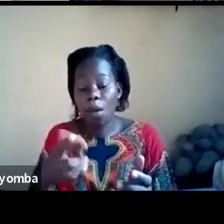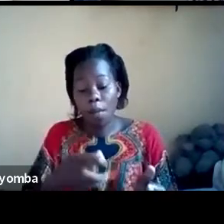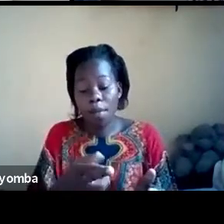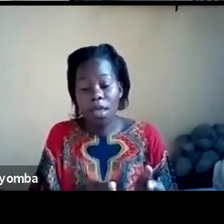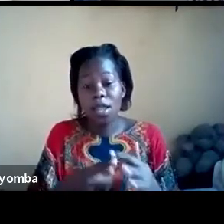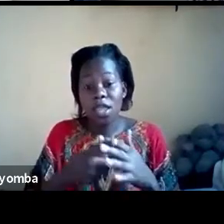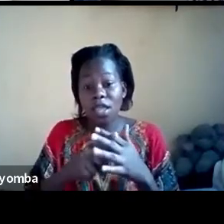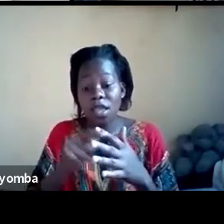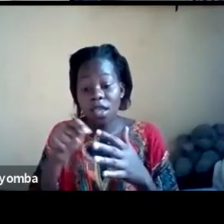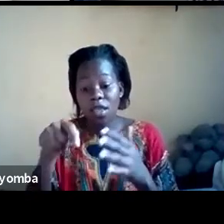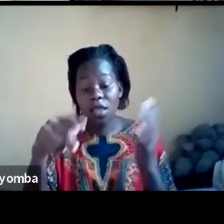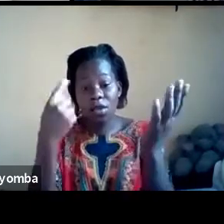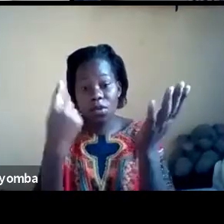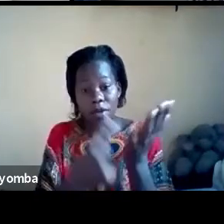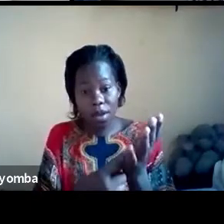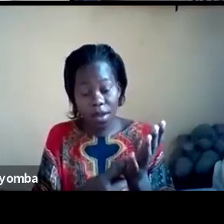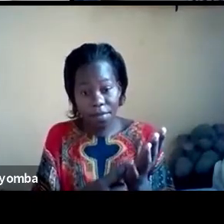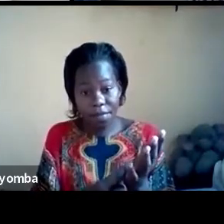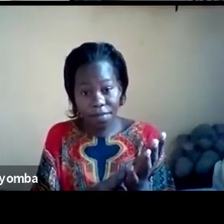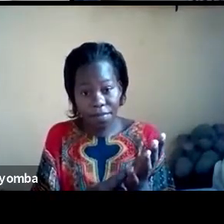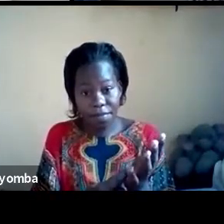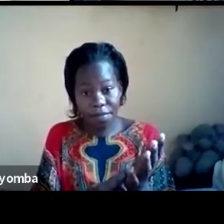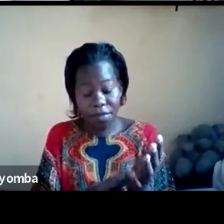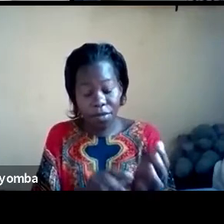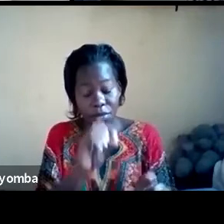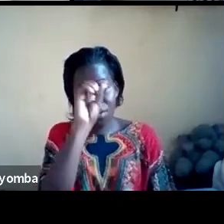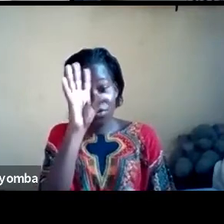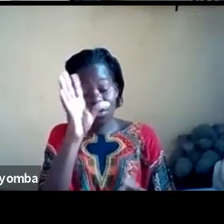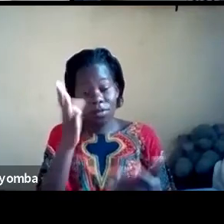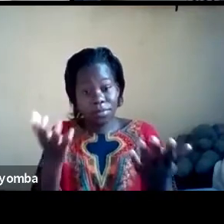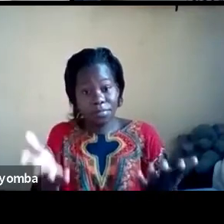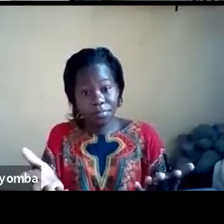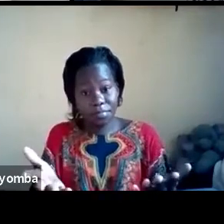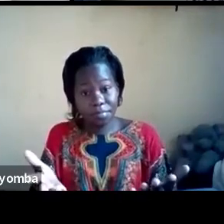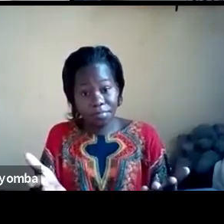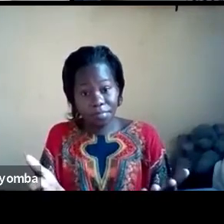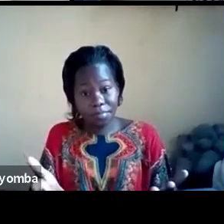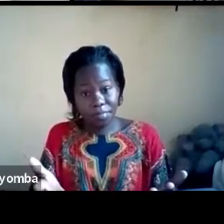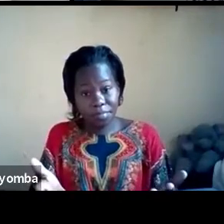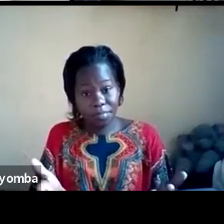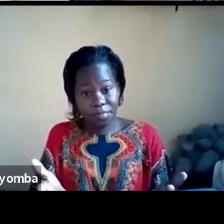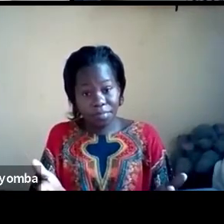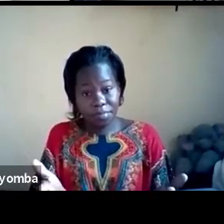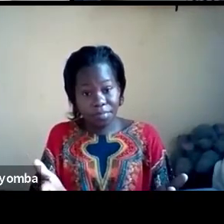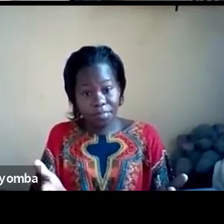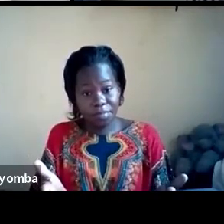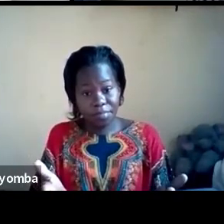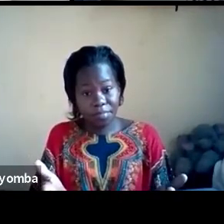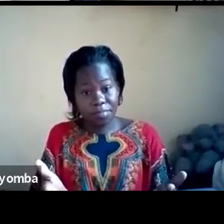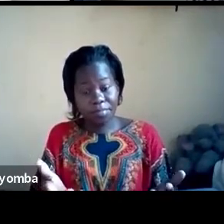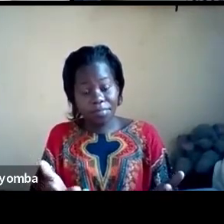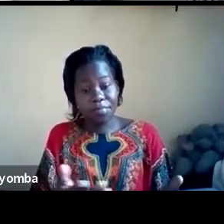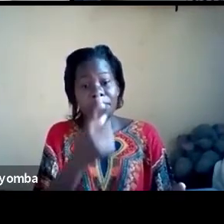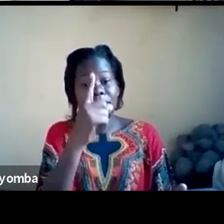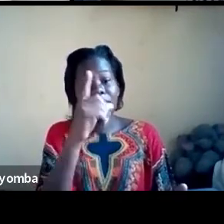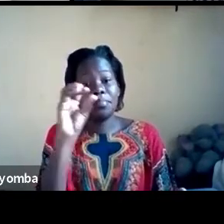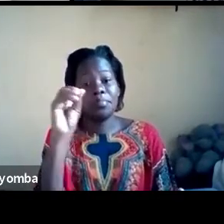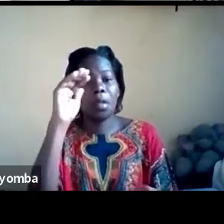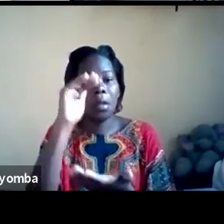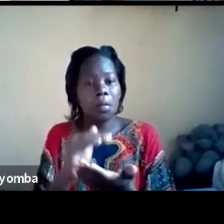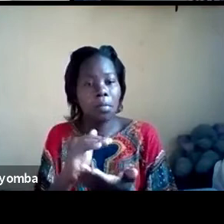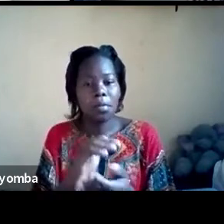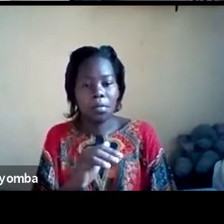we have in this country, you'll be shocked that it may not go even beyond 100. It was not